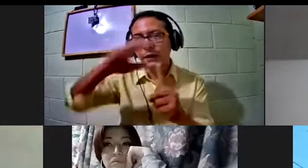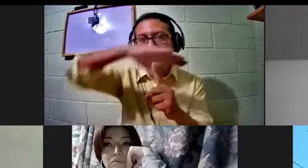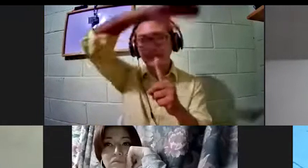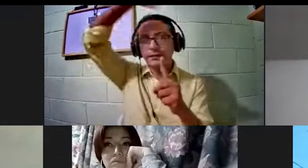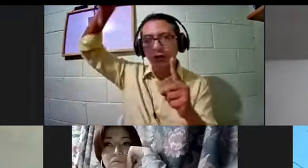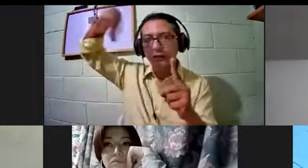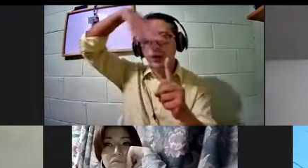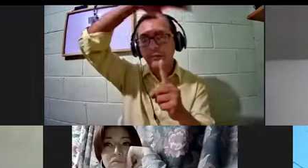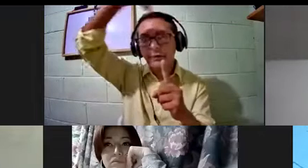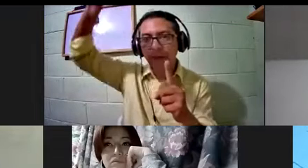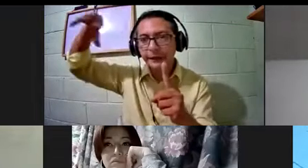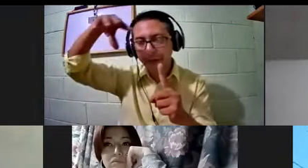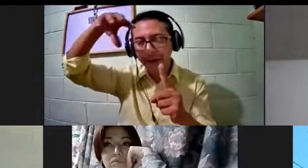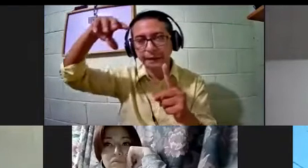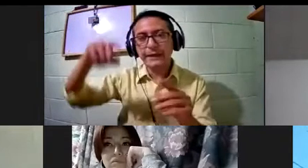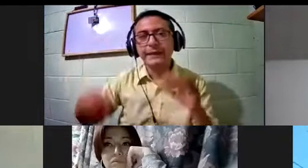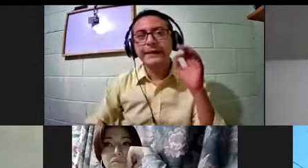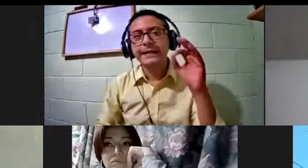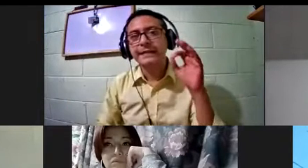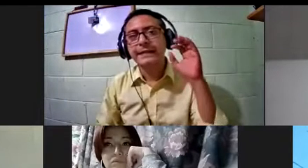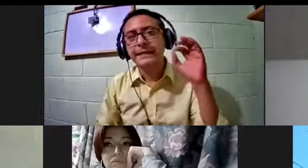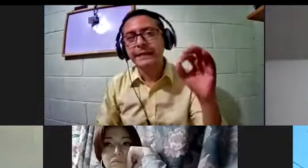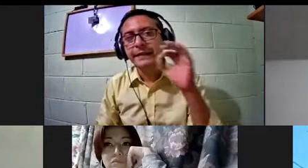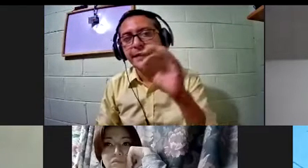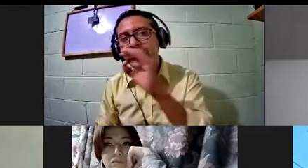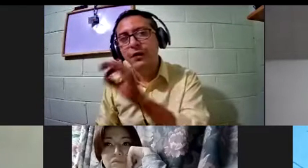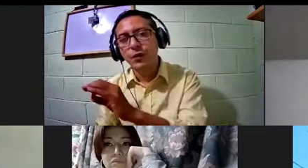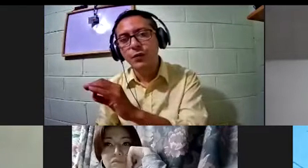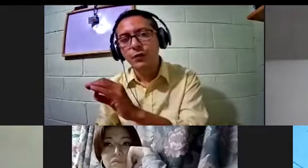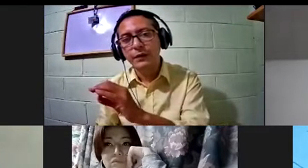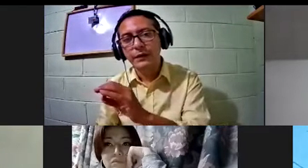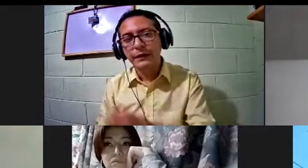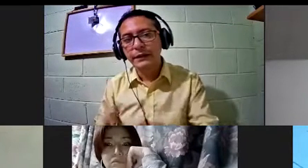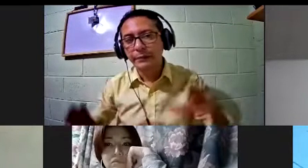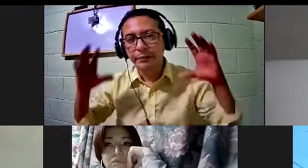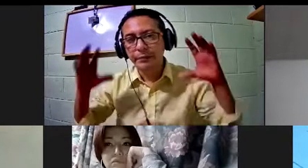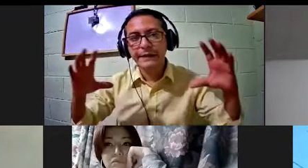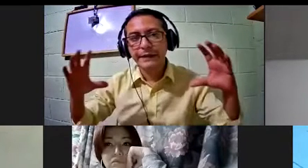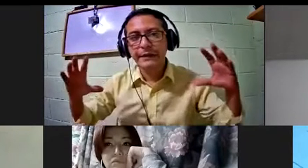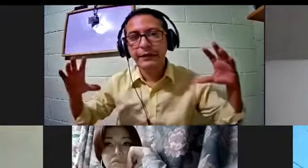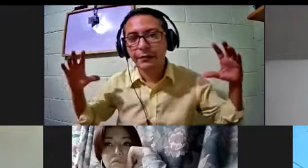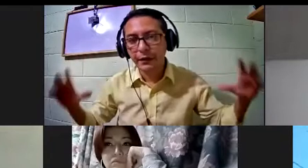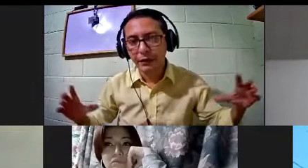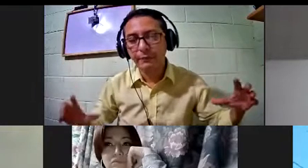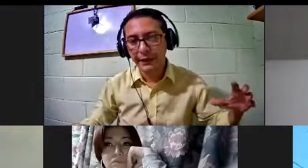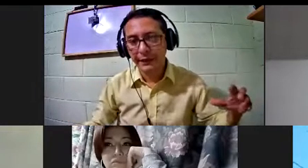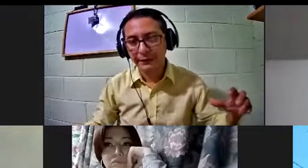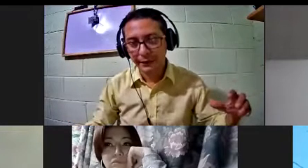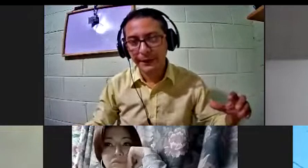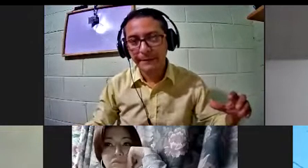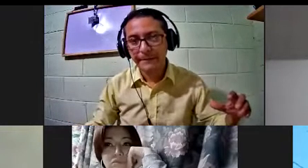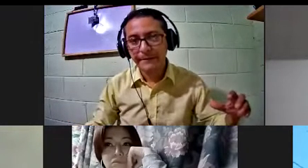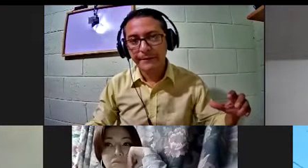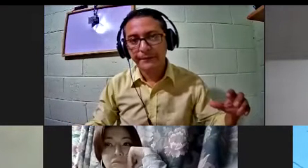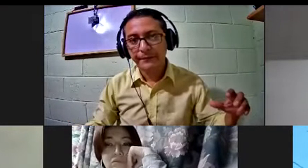the one that is on top of everything, that's the CEO, the president of the company,